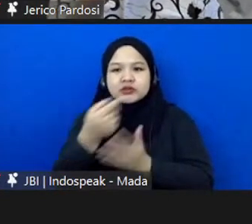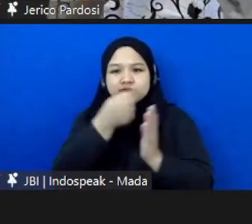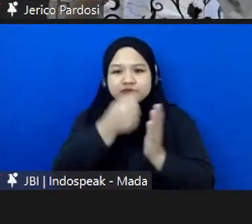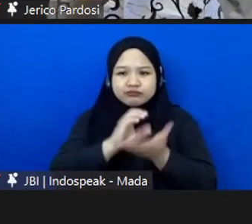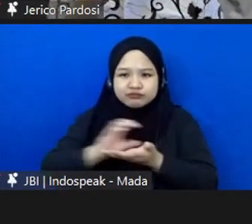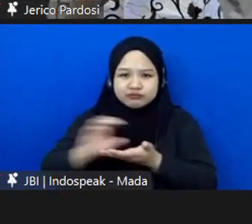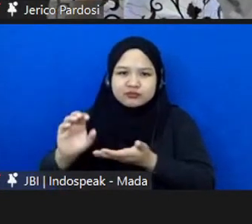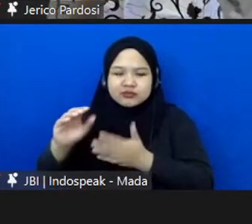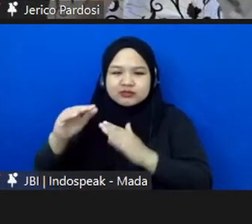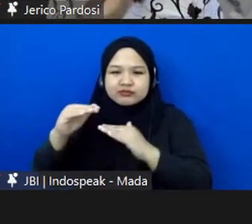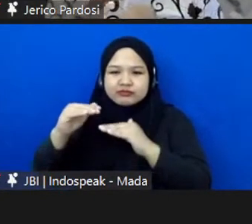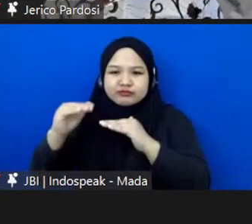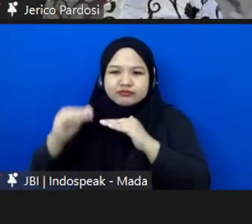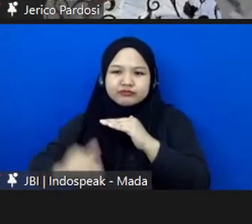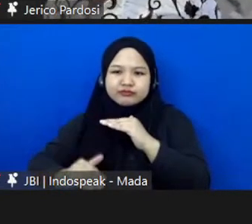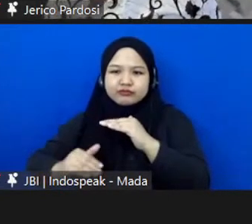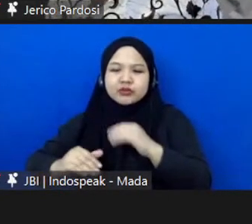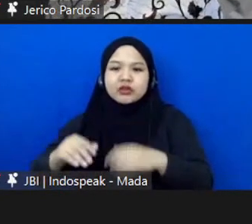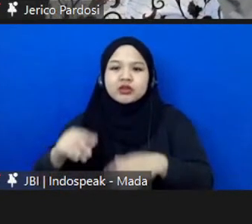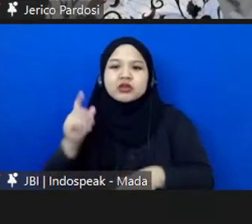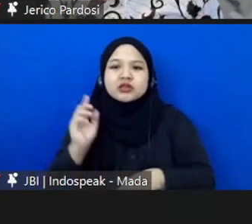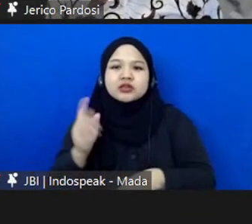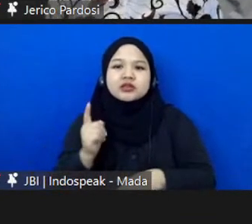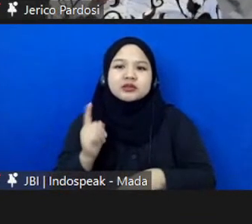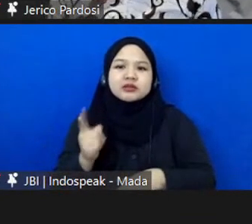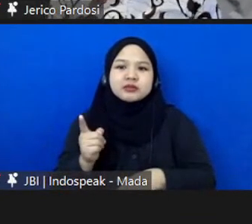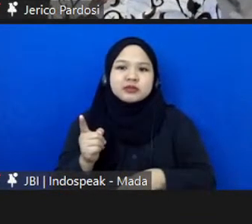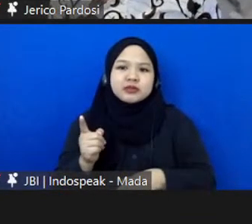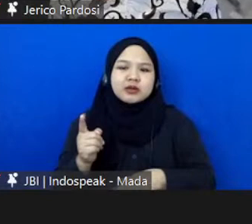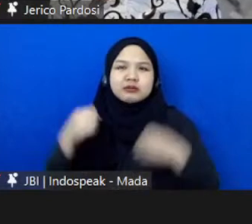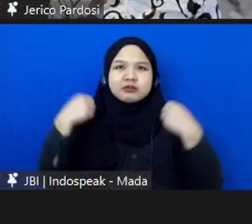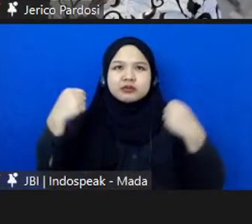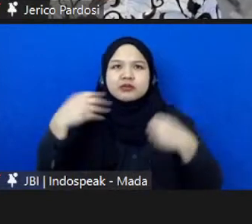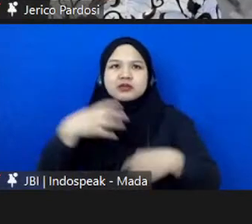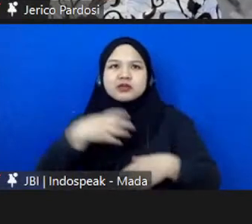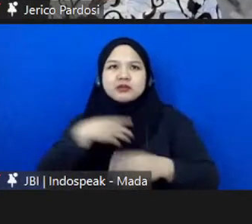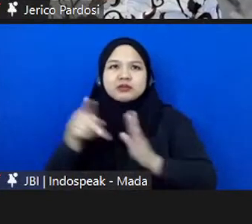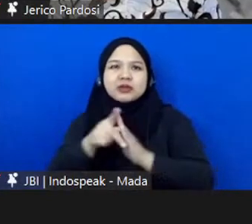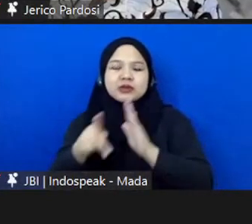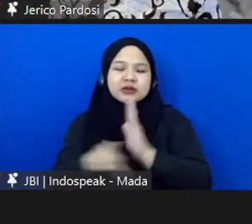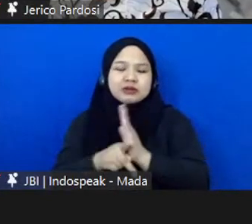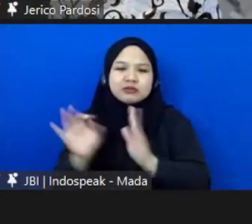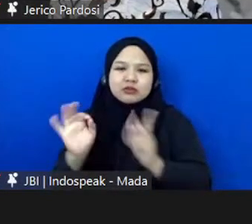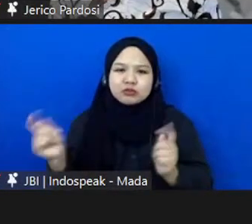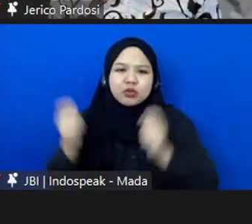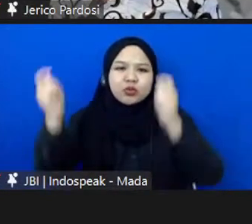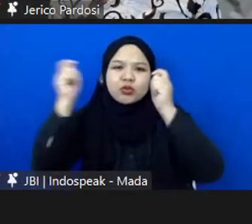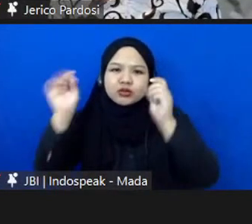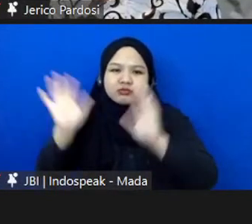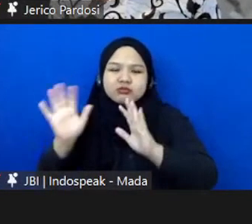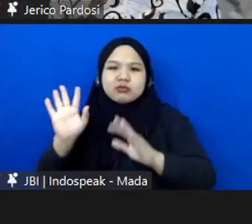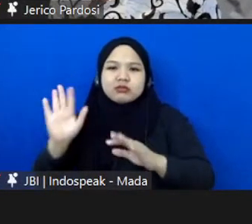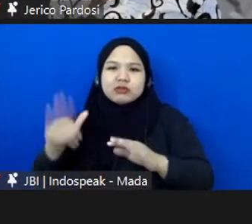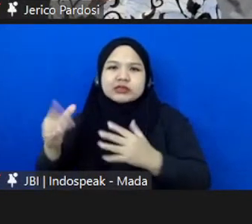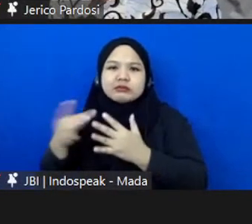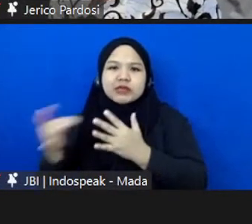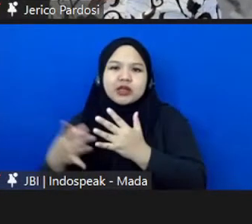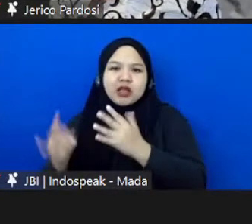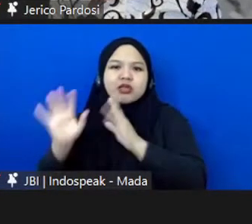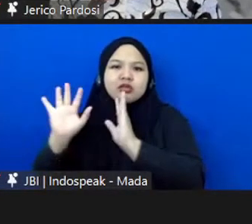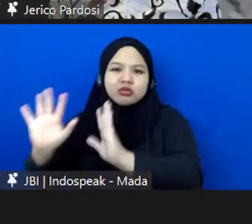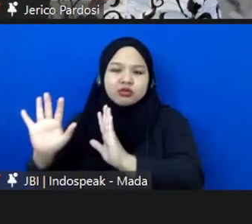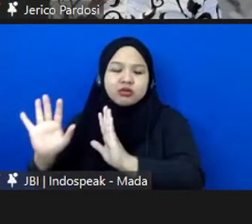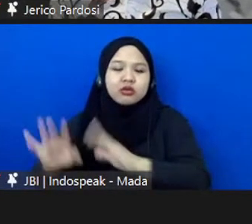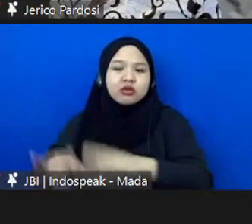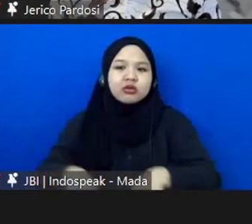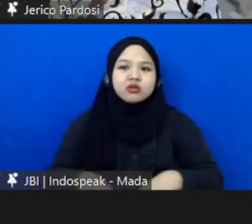just because of that notion that mental health care program in Puskesmas is optional. But I think that is also slowly changing, as well as